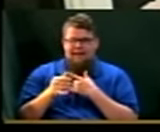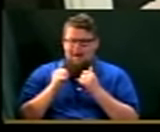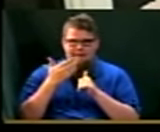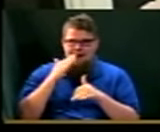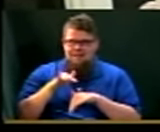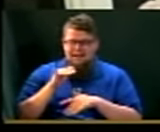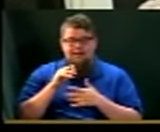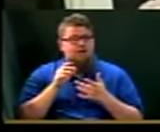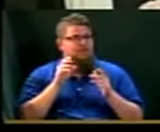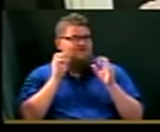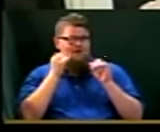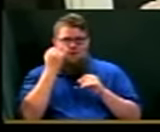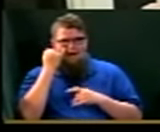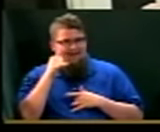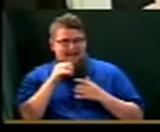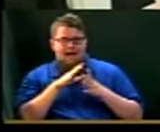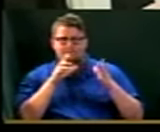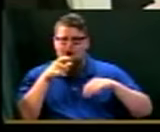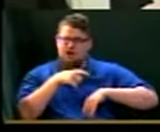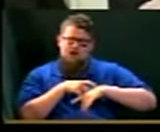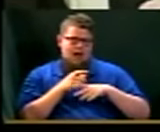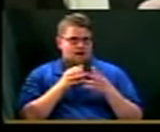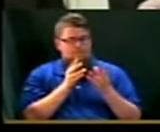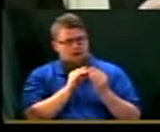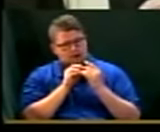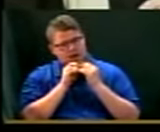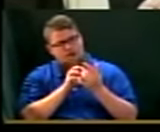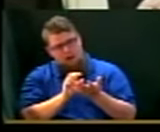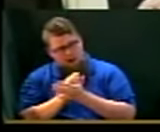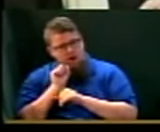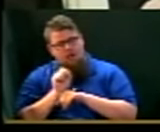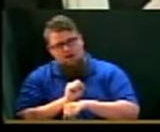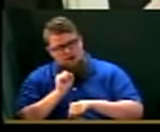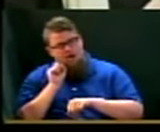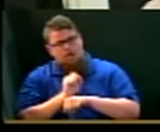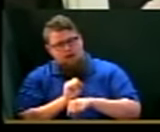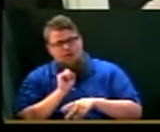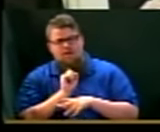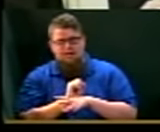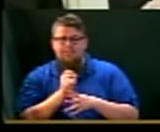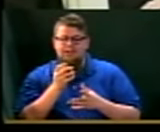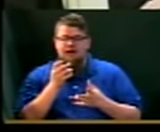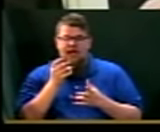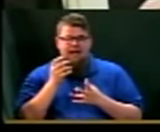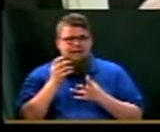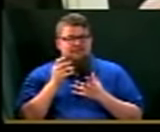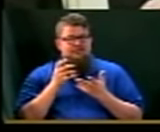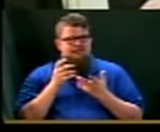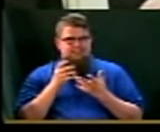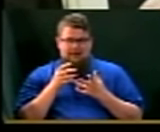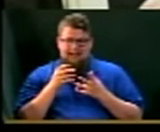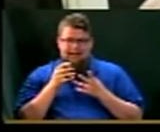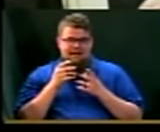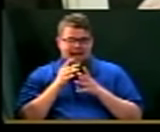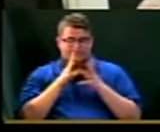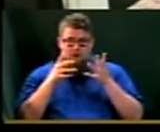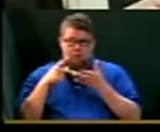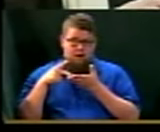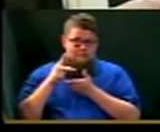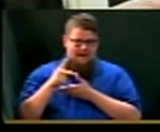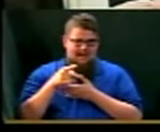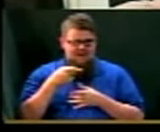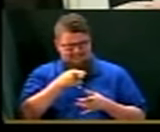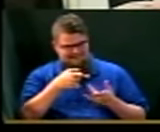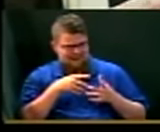have no idea how much time. And we've been castigated a couple of times for how much we're paid. I mean,